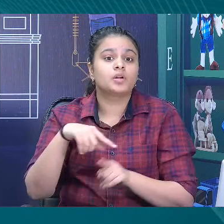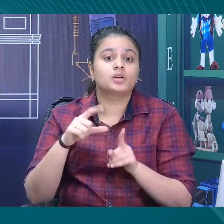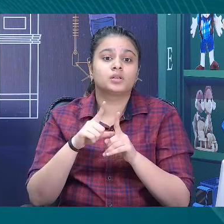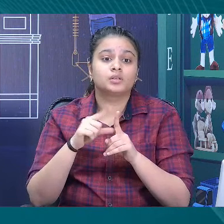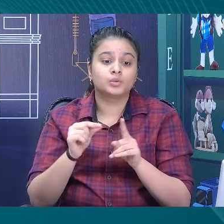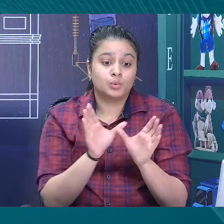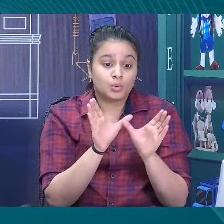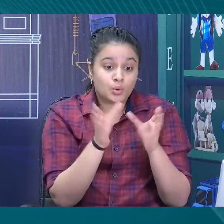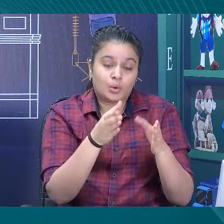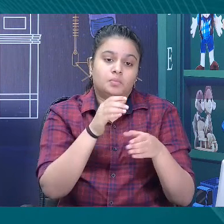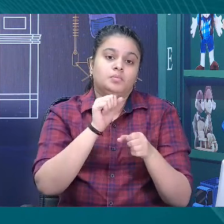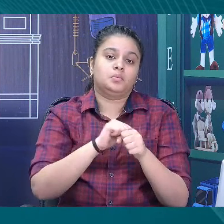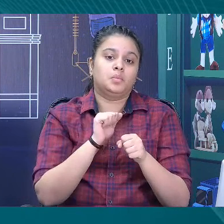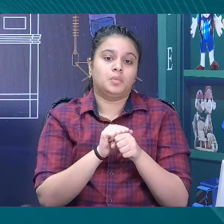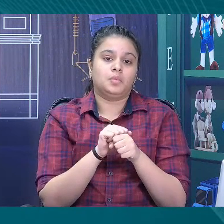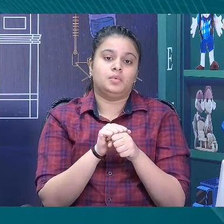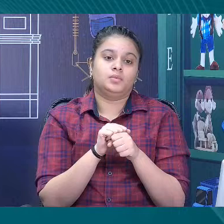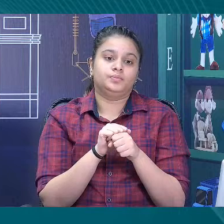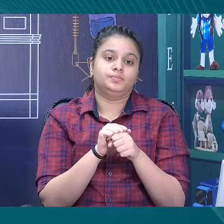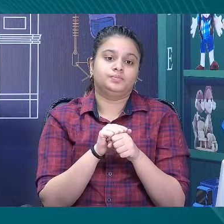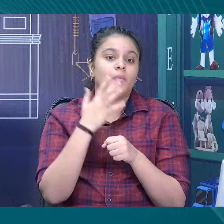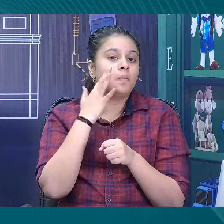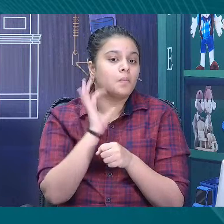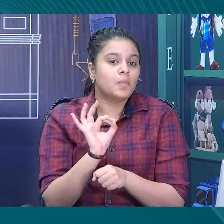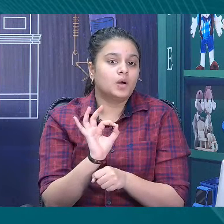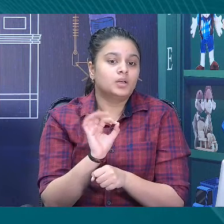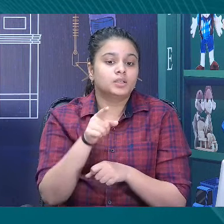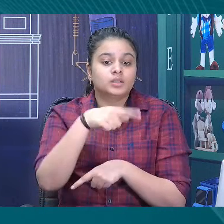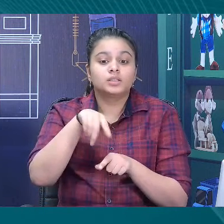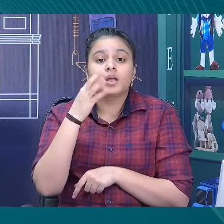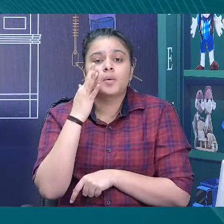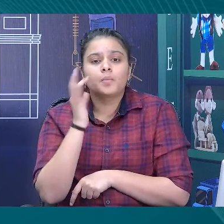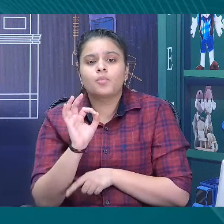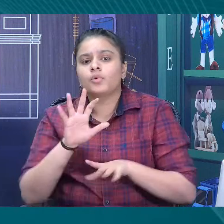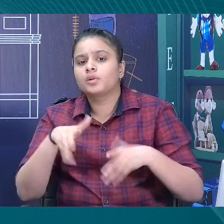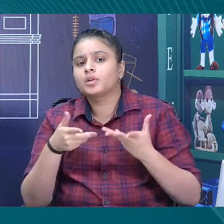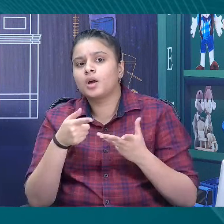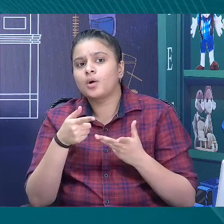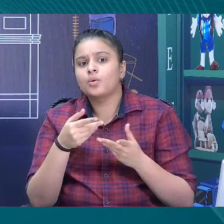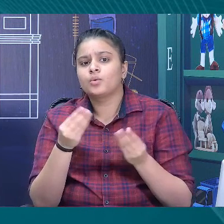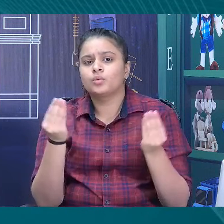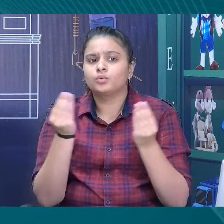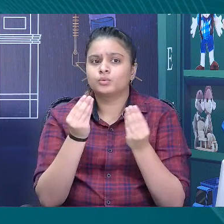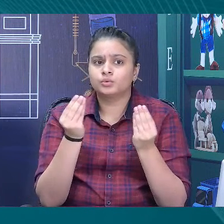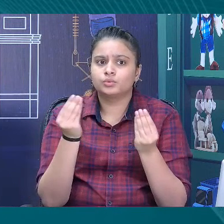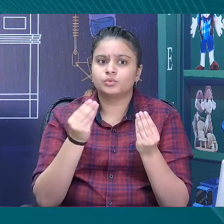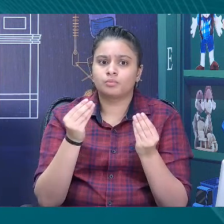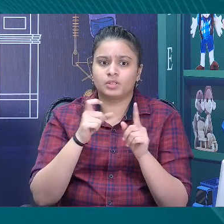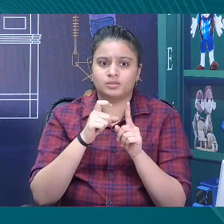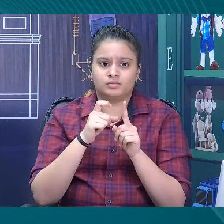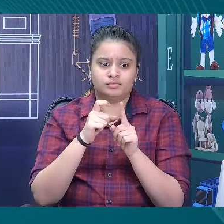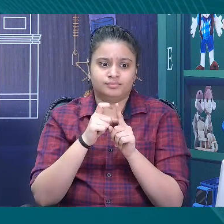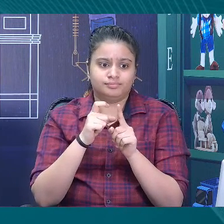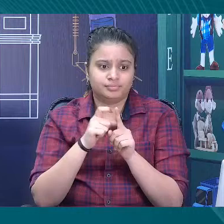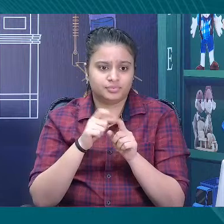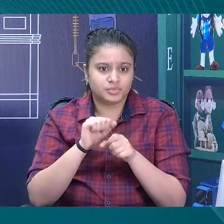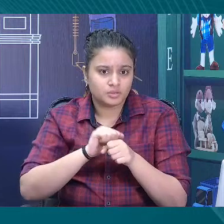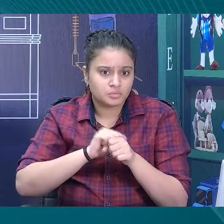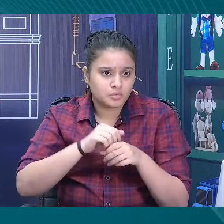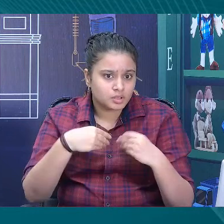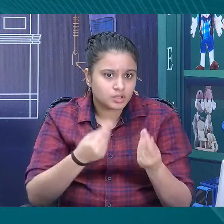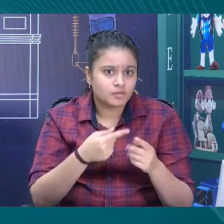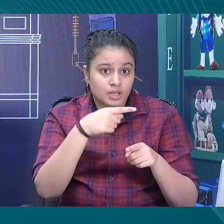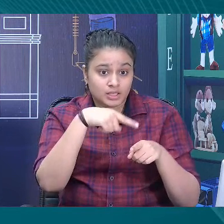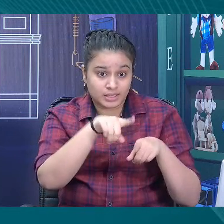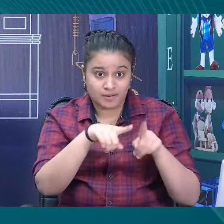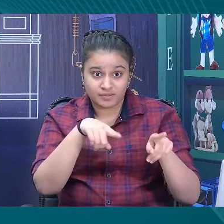group work, you know, and how it is important to do a little bit of direct instruction and intersperse it with